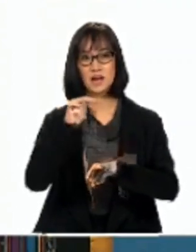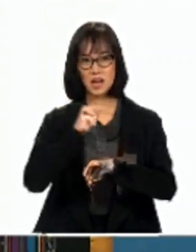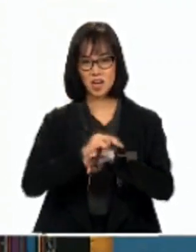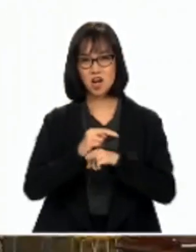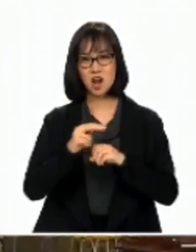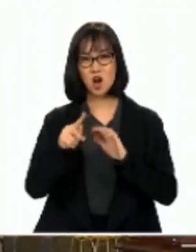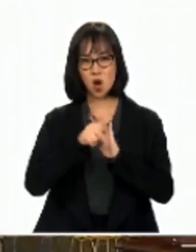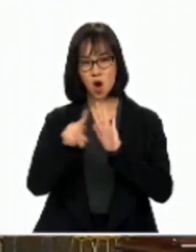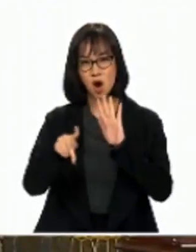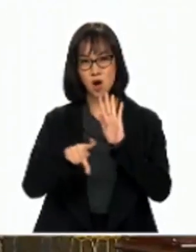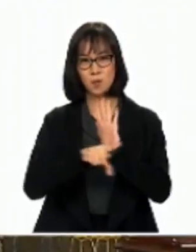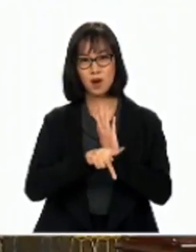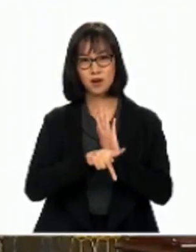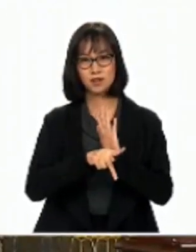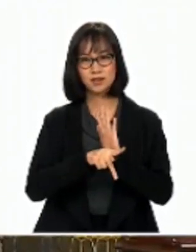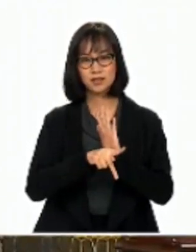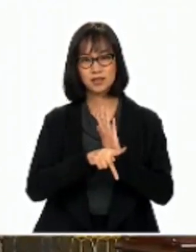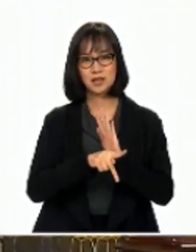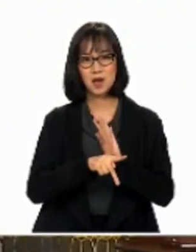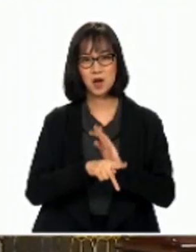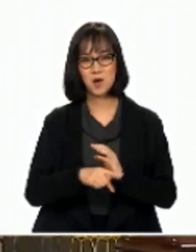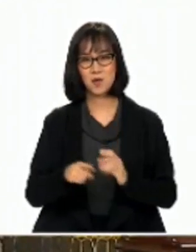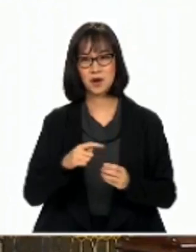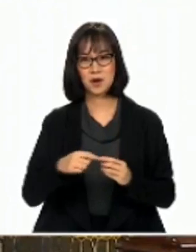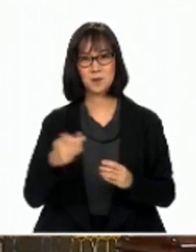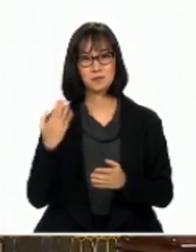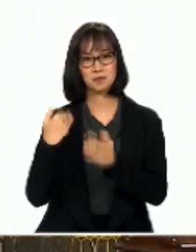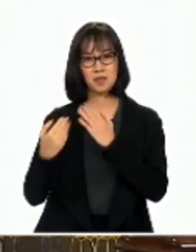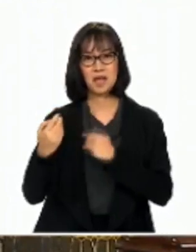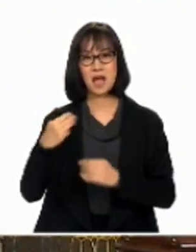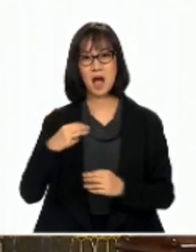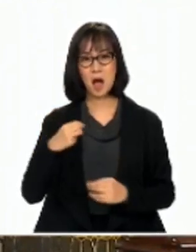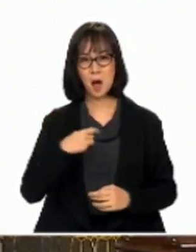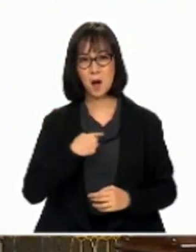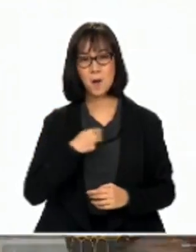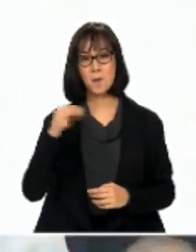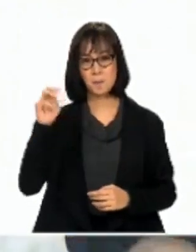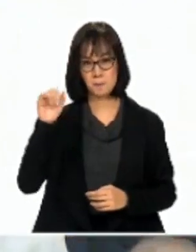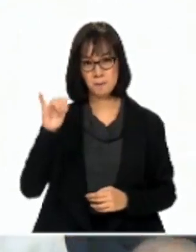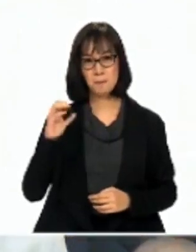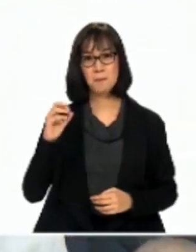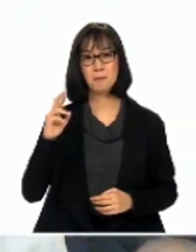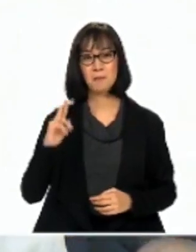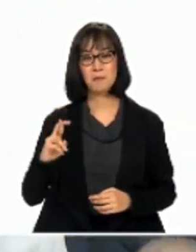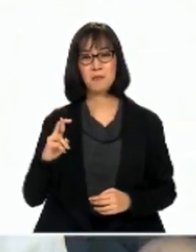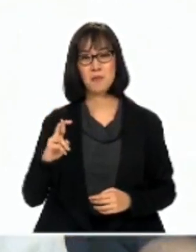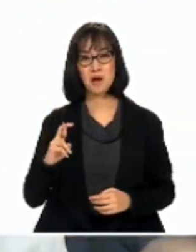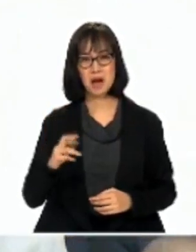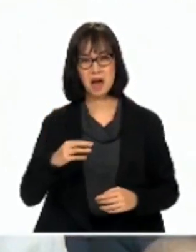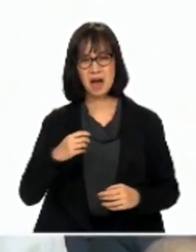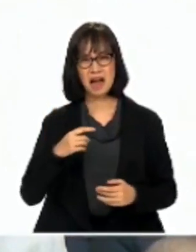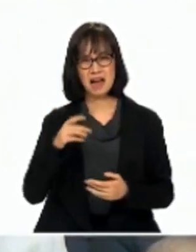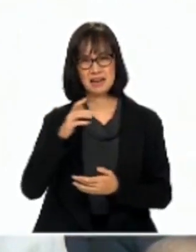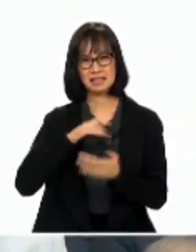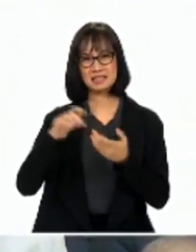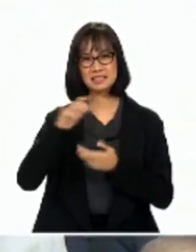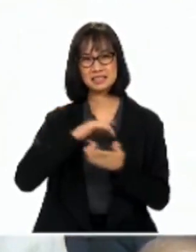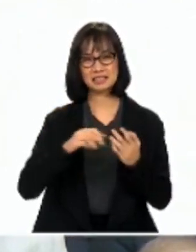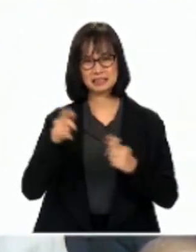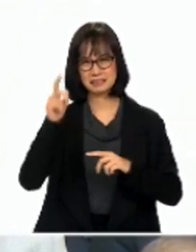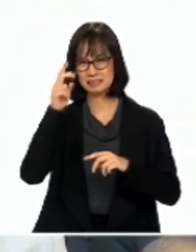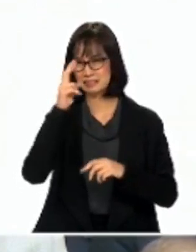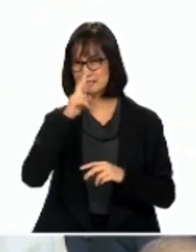when I was new mayor, I went around to see the discos and nightclubs. I could hardly see the faces of the people